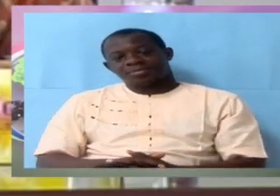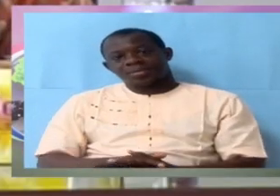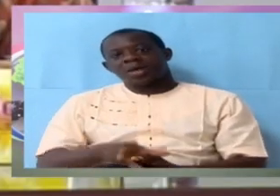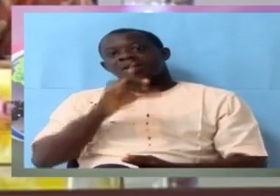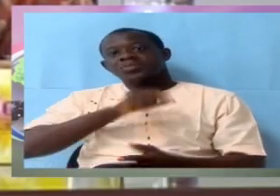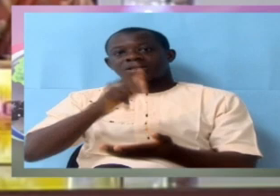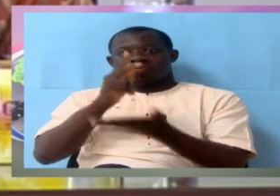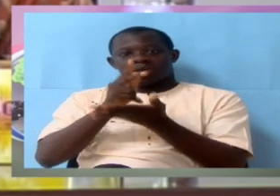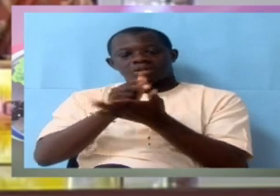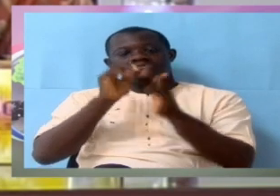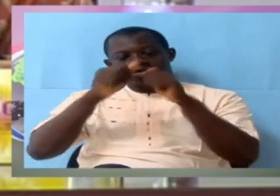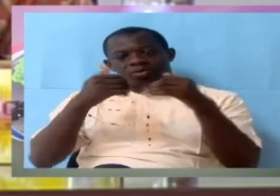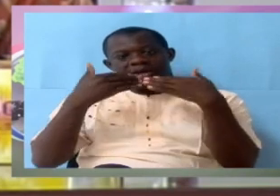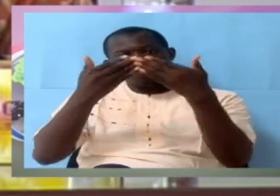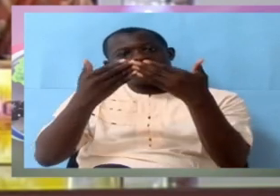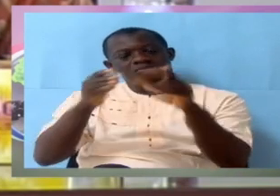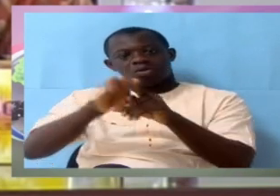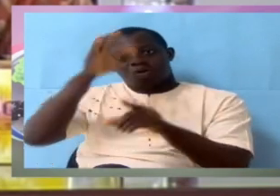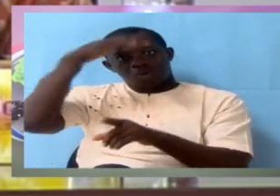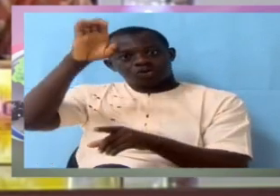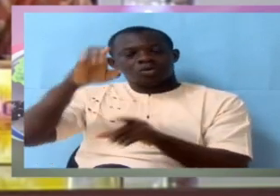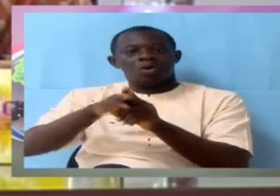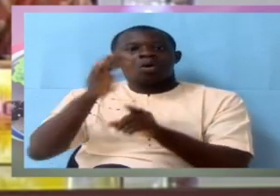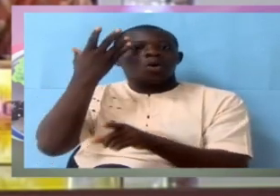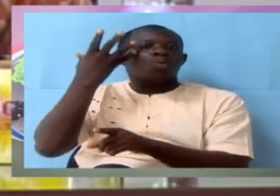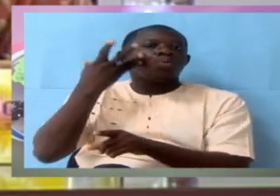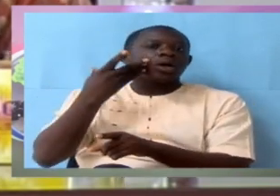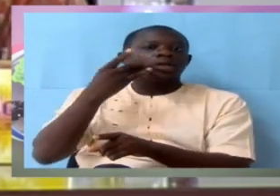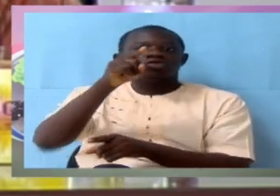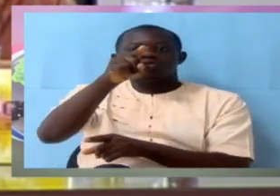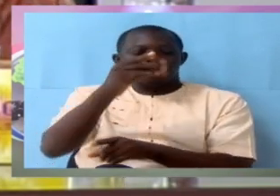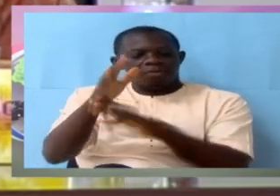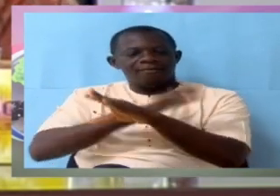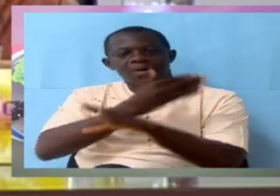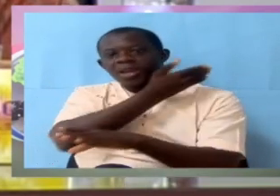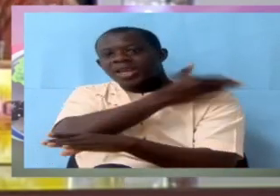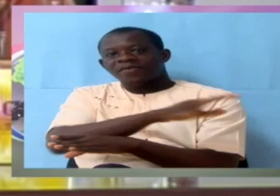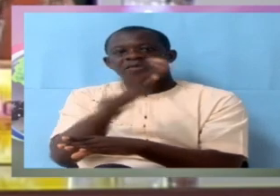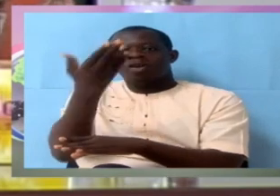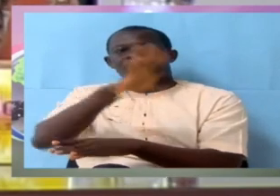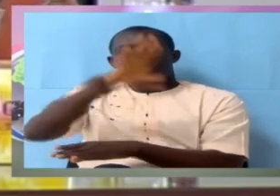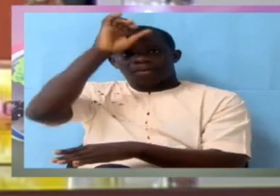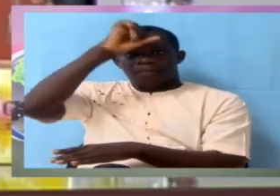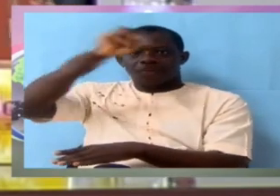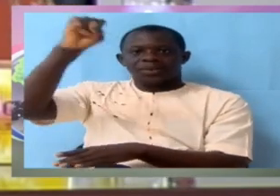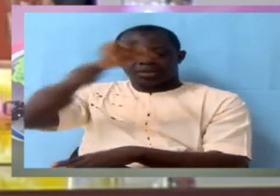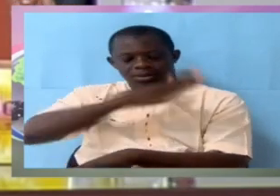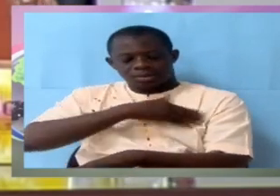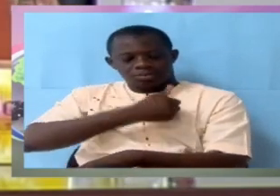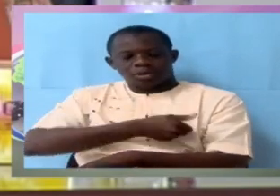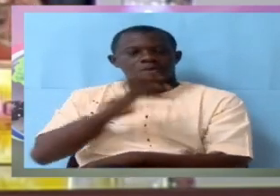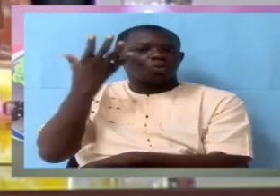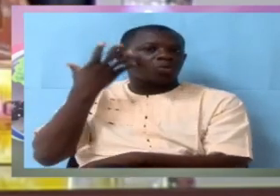Mr. Witness, can you tell this commission when you were discharged from the alternative presidential treatment? Silang afomolie wati jumala mi